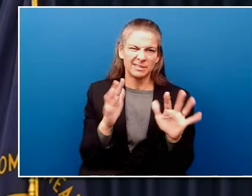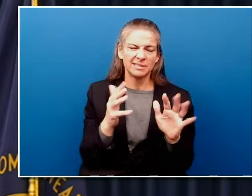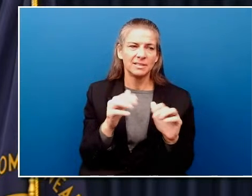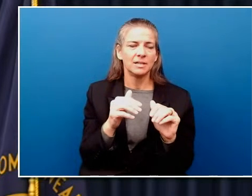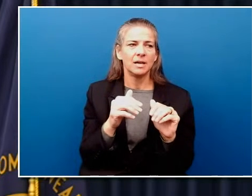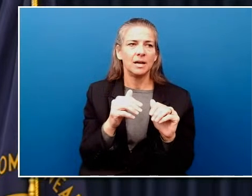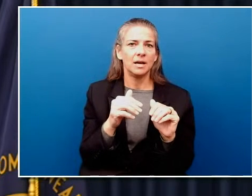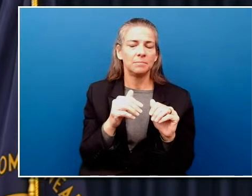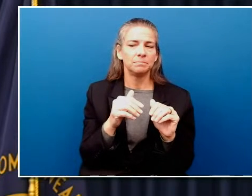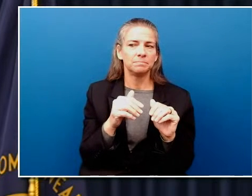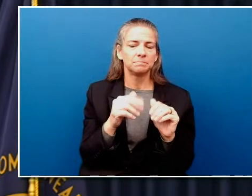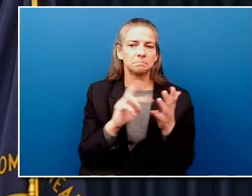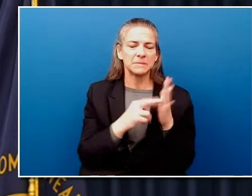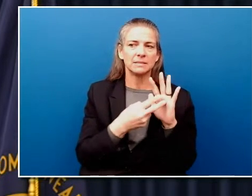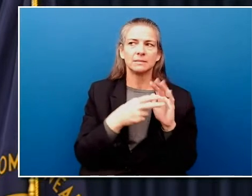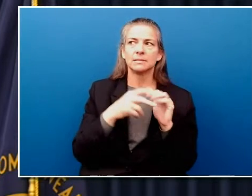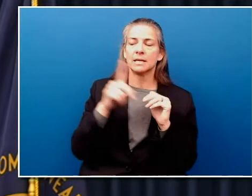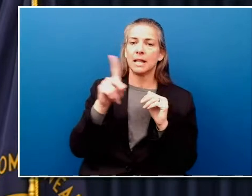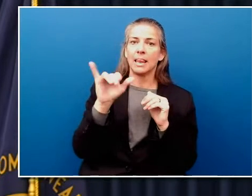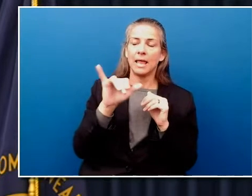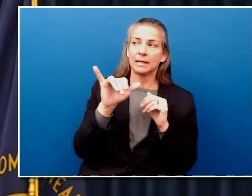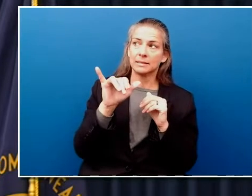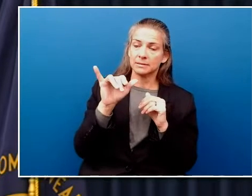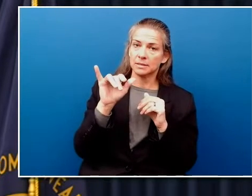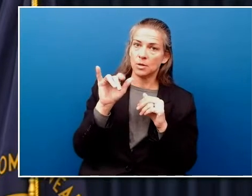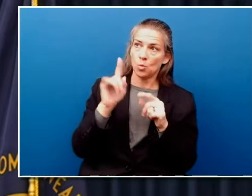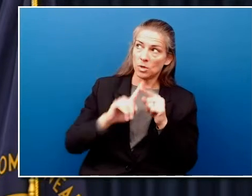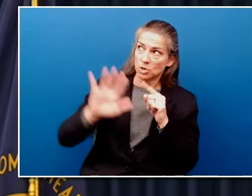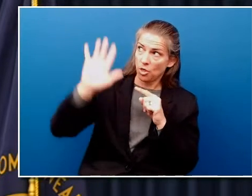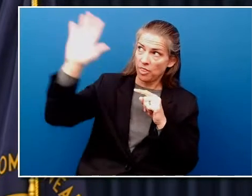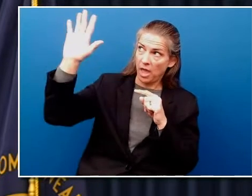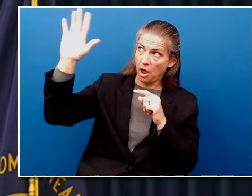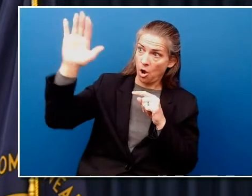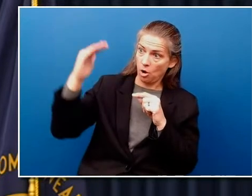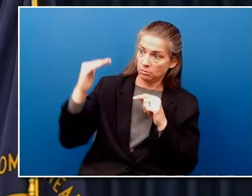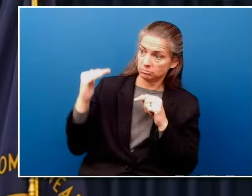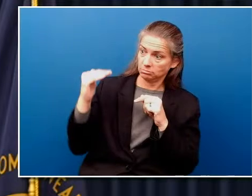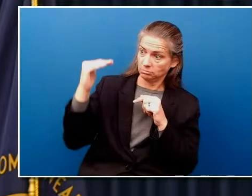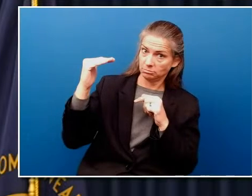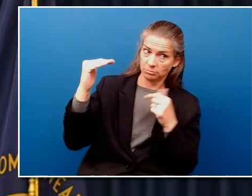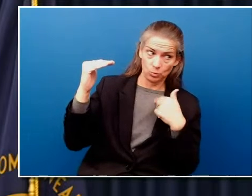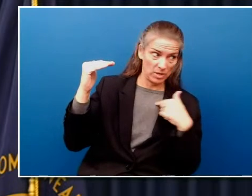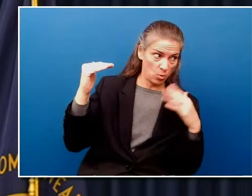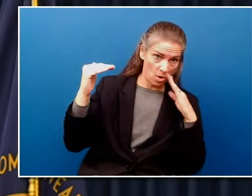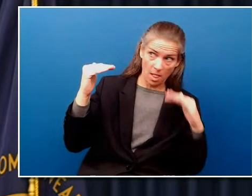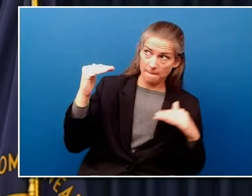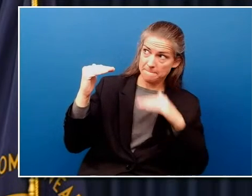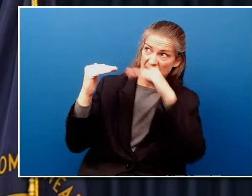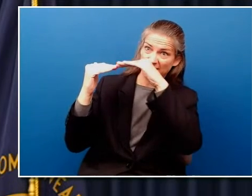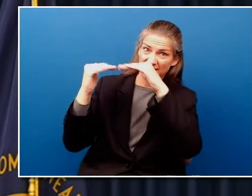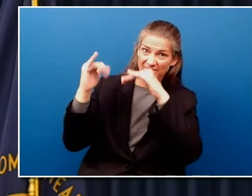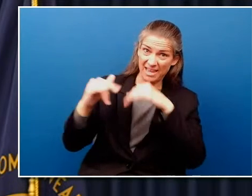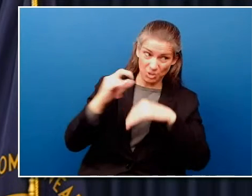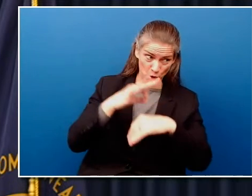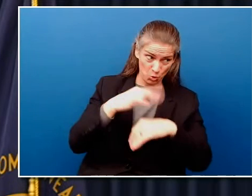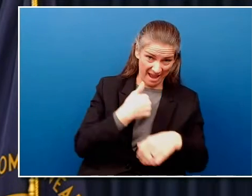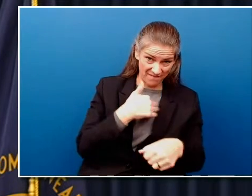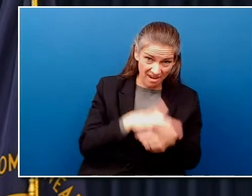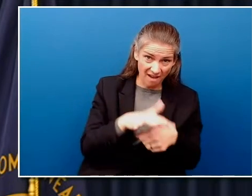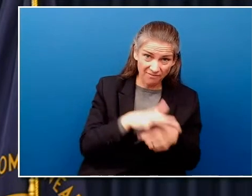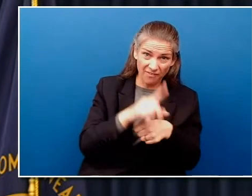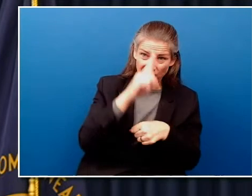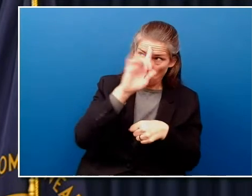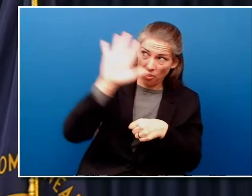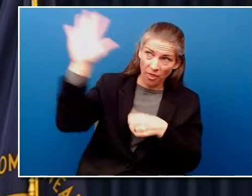threshold for public assistance or individual assistance because it is so widespread. When you look at Jessamine County, and while it